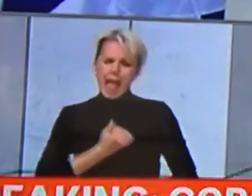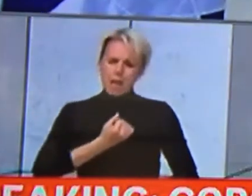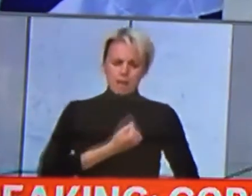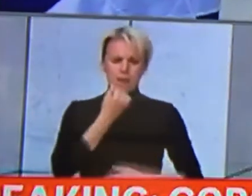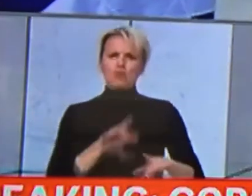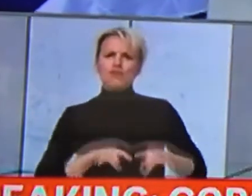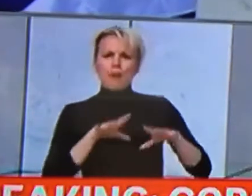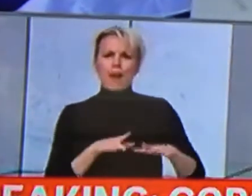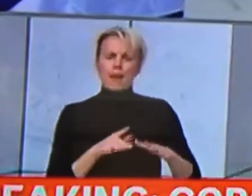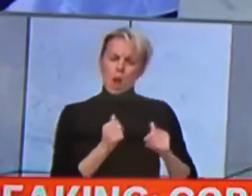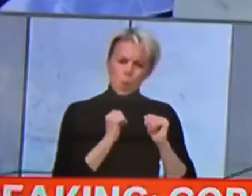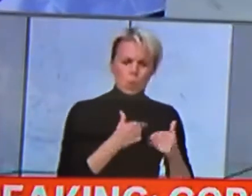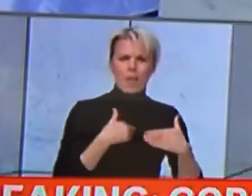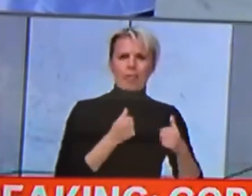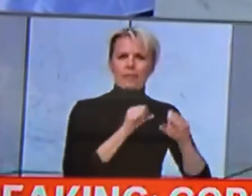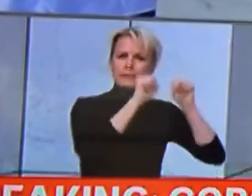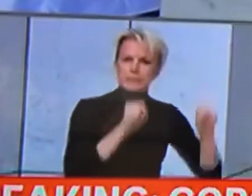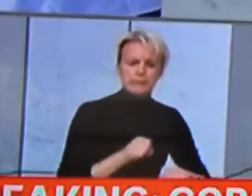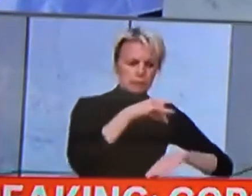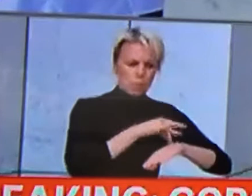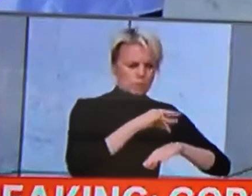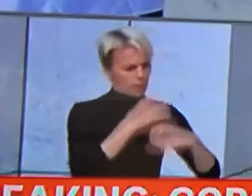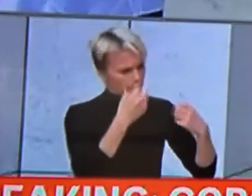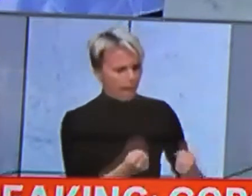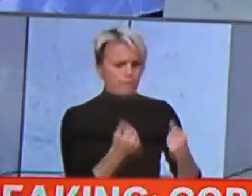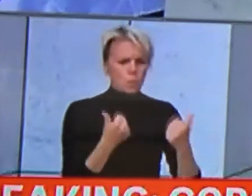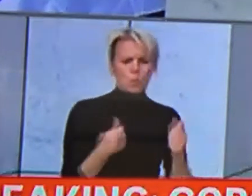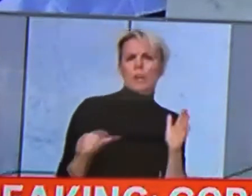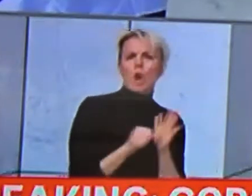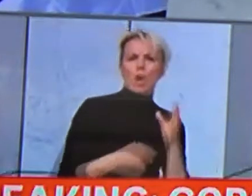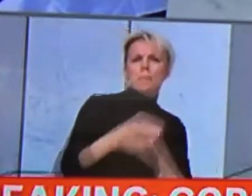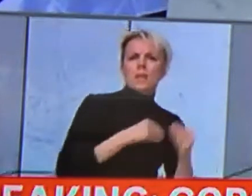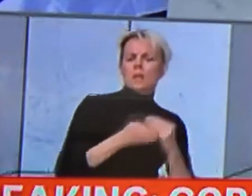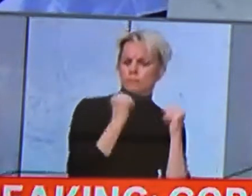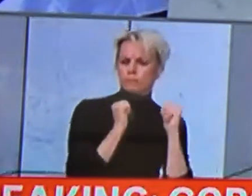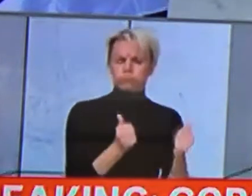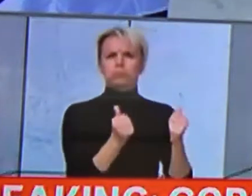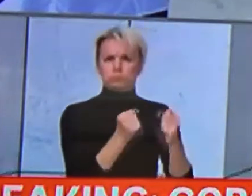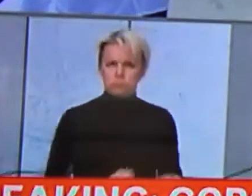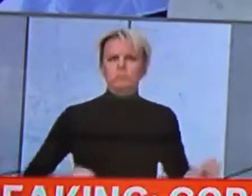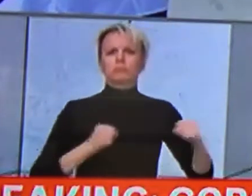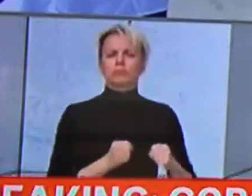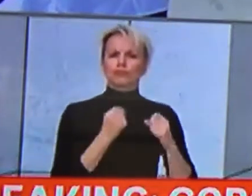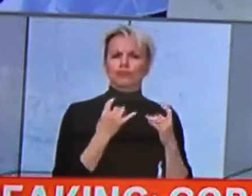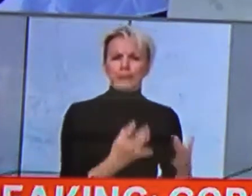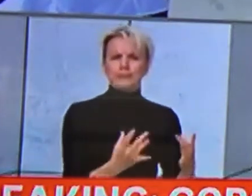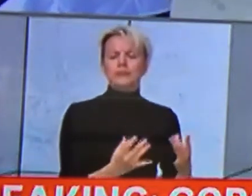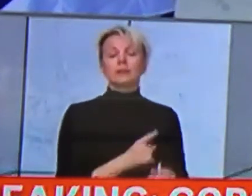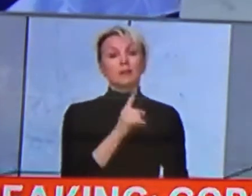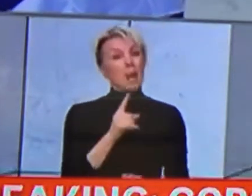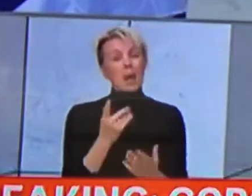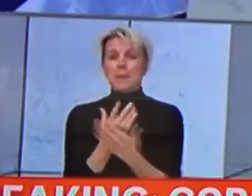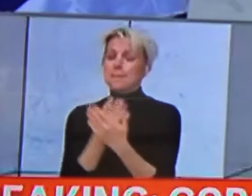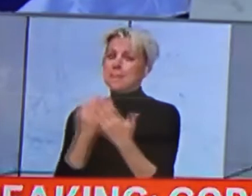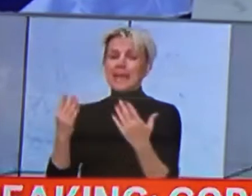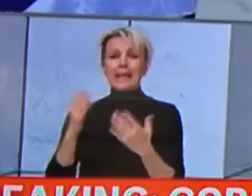the best health systems in the world, and we come into this with a very strong balance sheet and a very strong economy. But there are many countries around the world